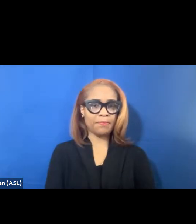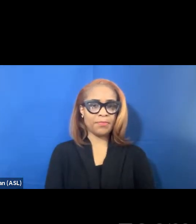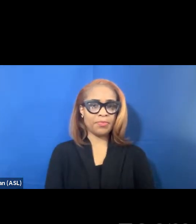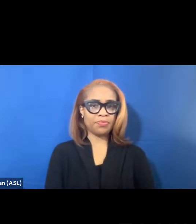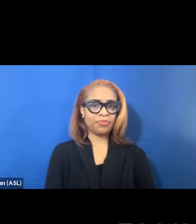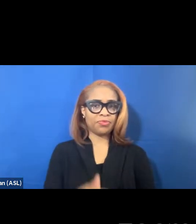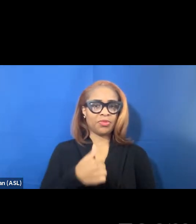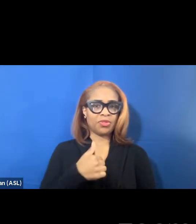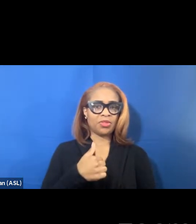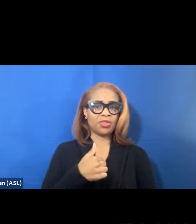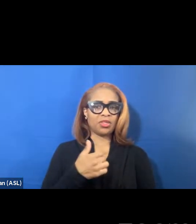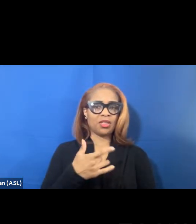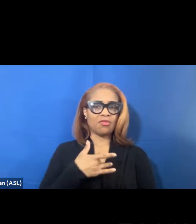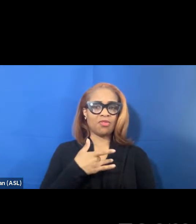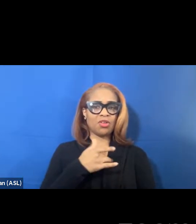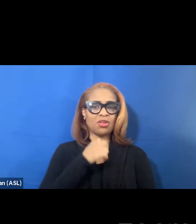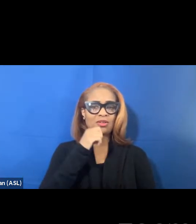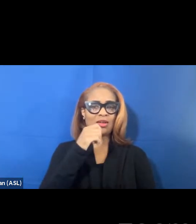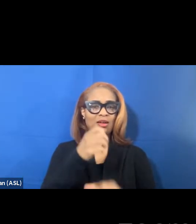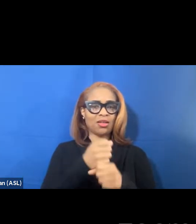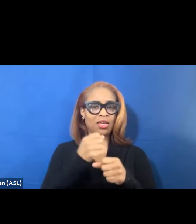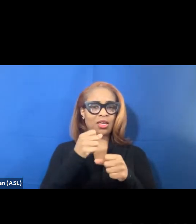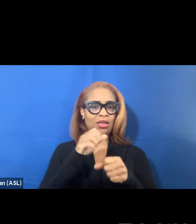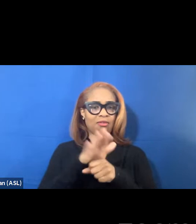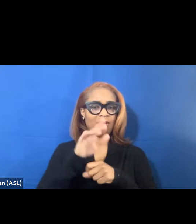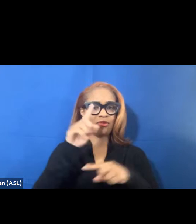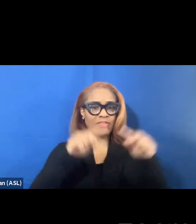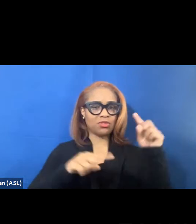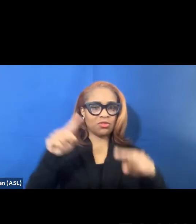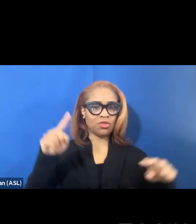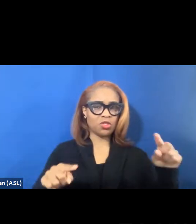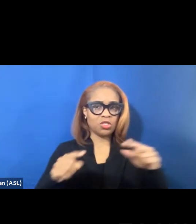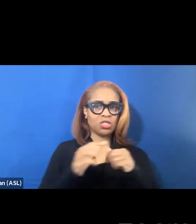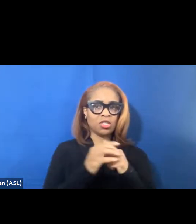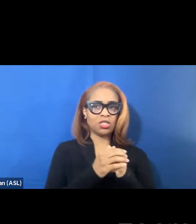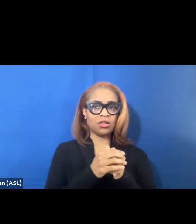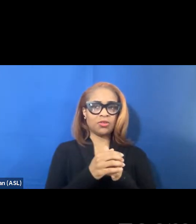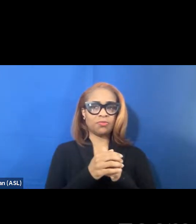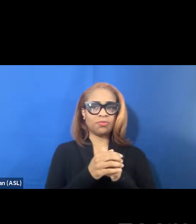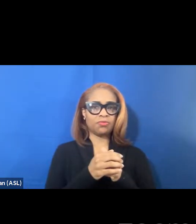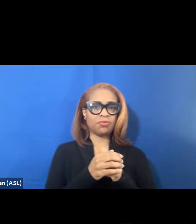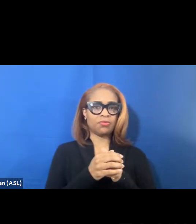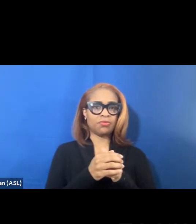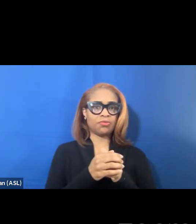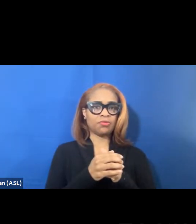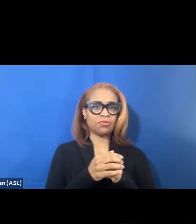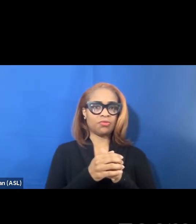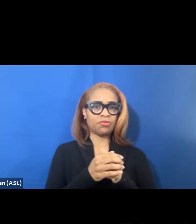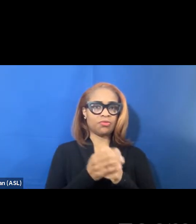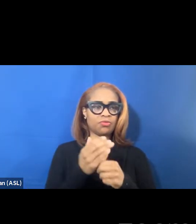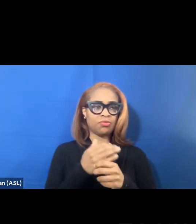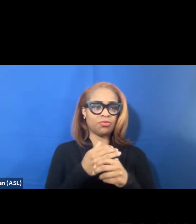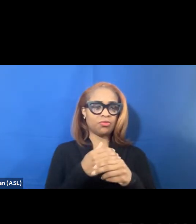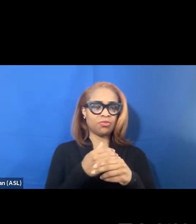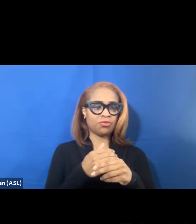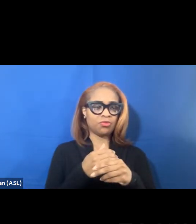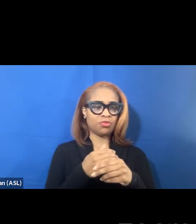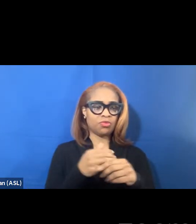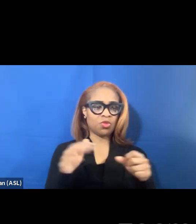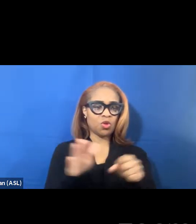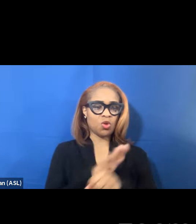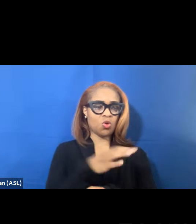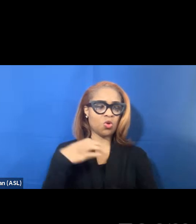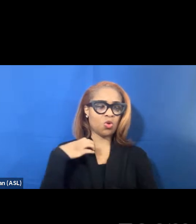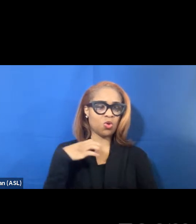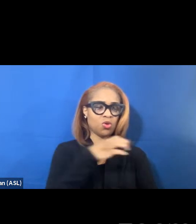i feel we're not getting enough diversity in having uh the entire commission